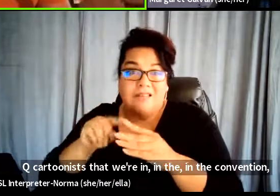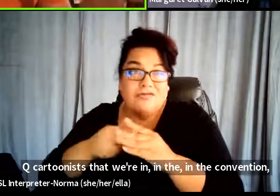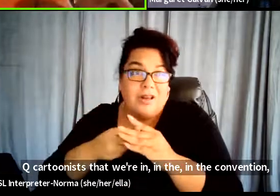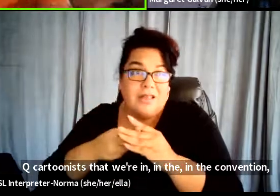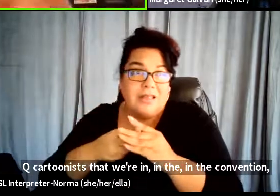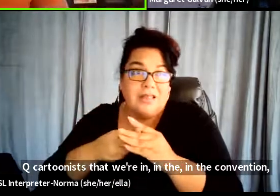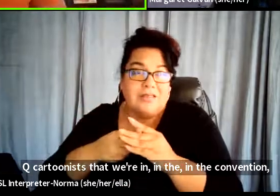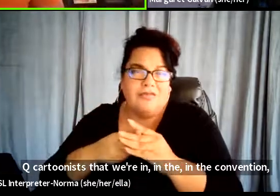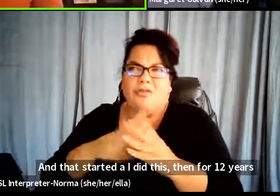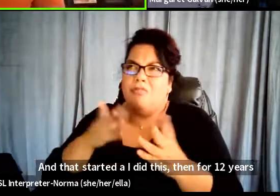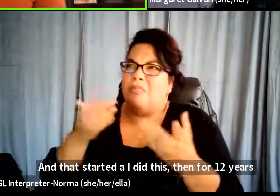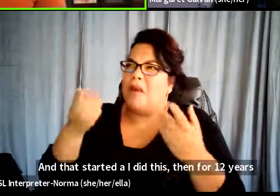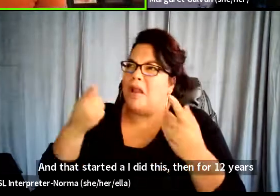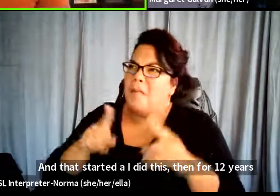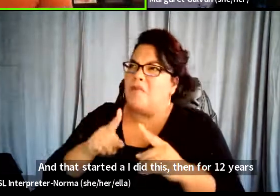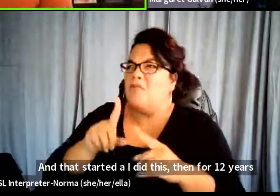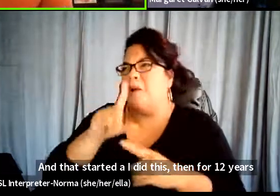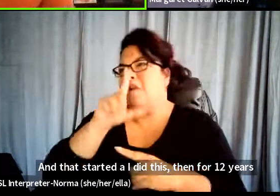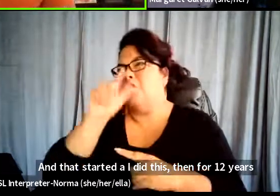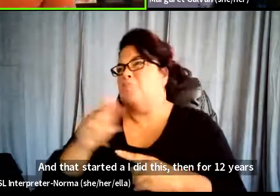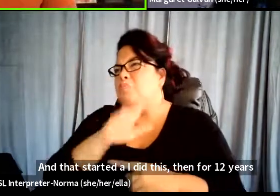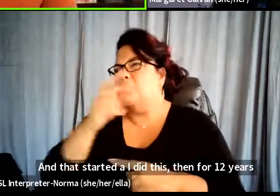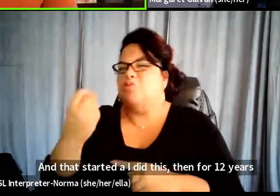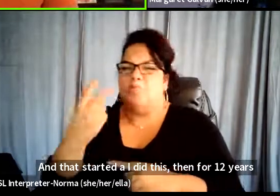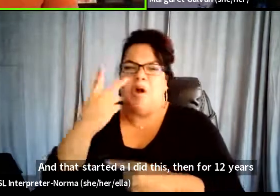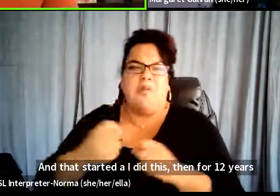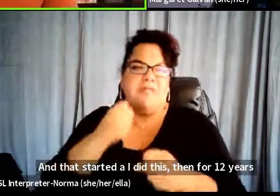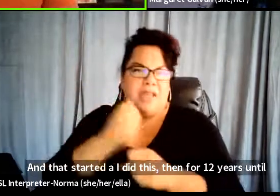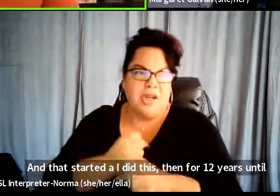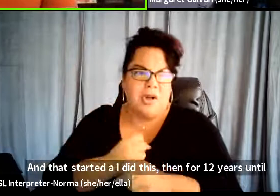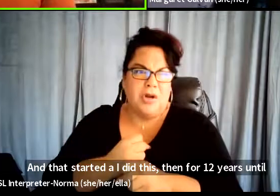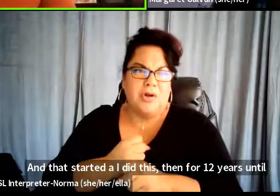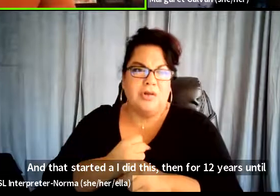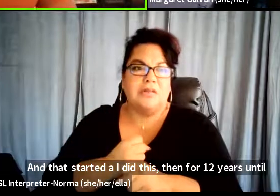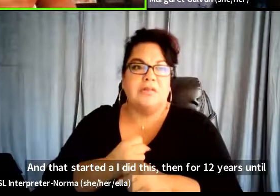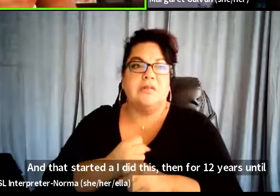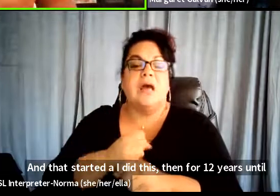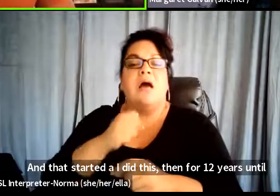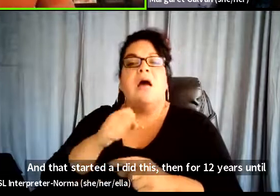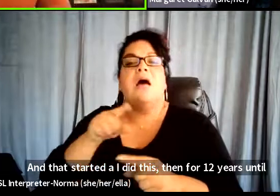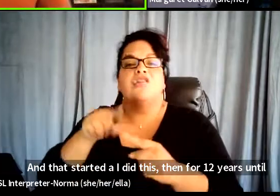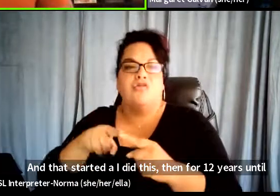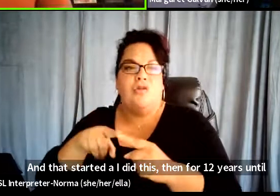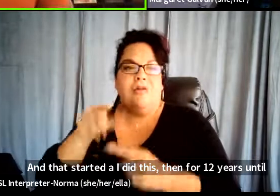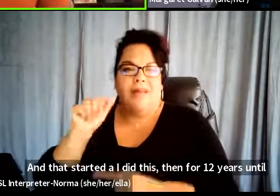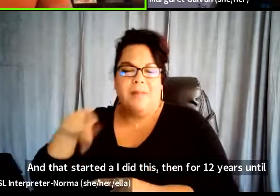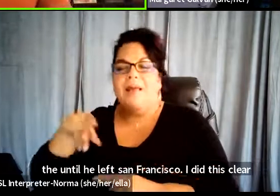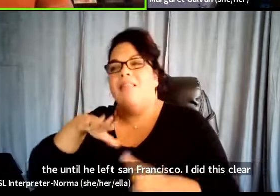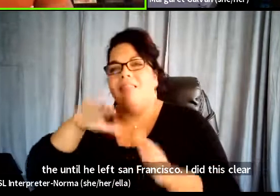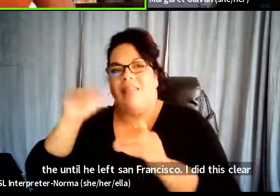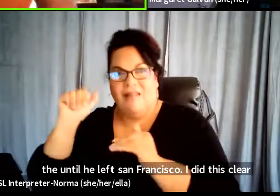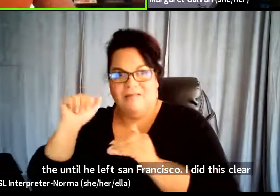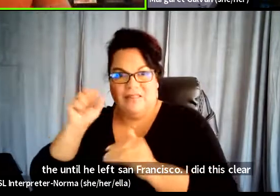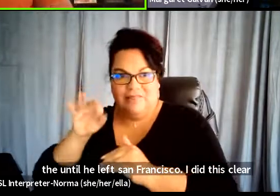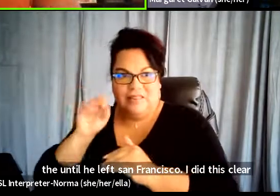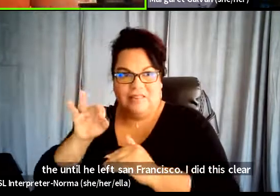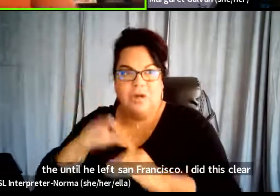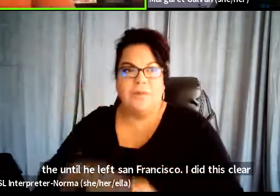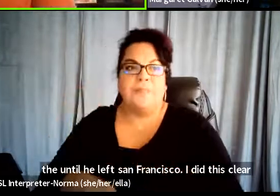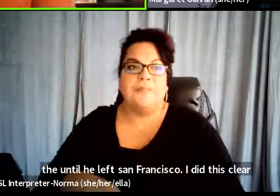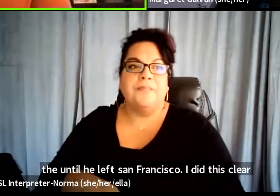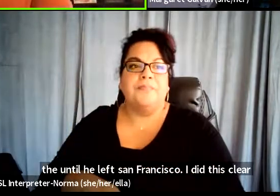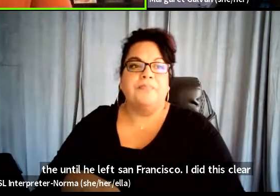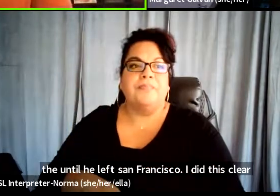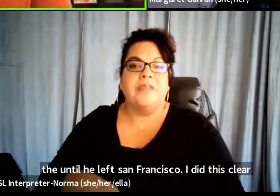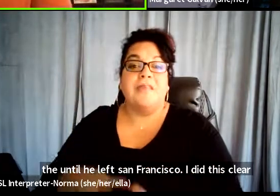then for 12 years, until the, until Ape left San Francisco. I did this queer cartoonist panel. And